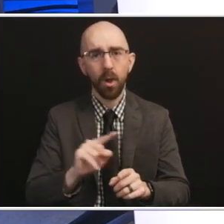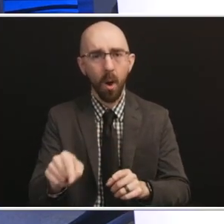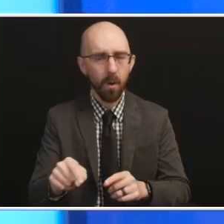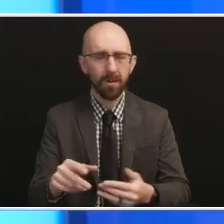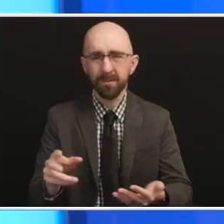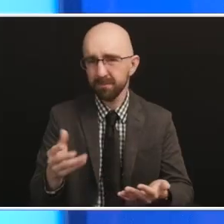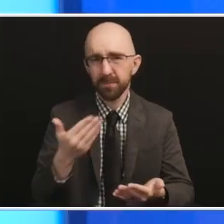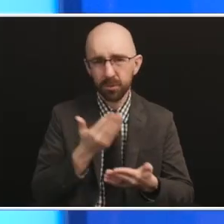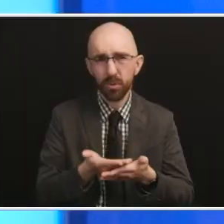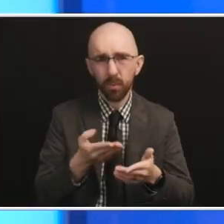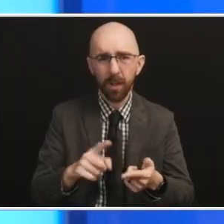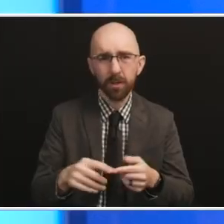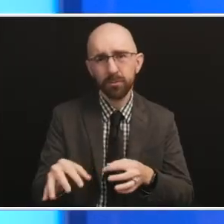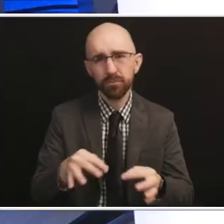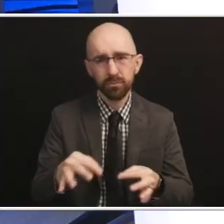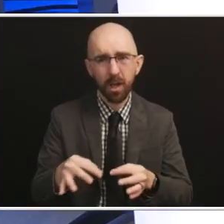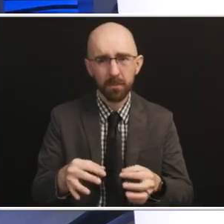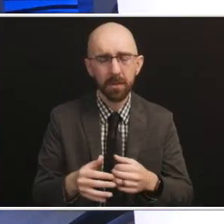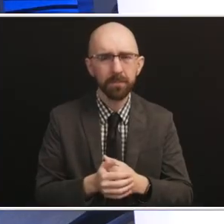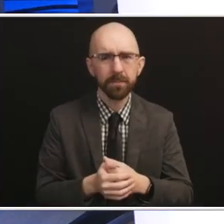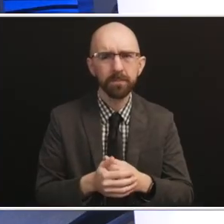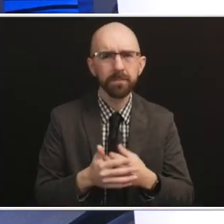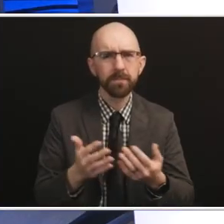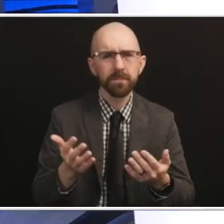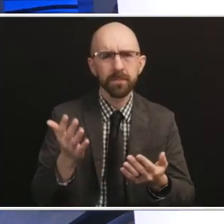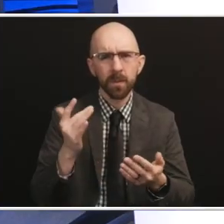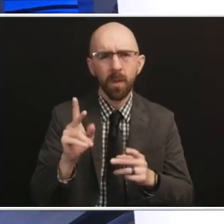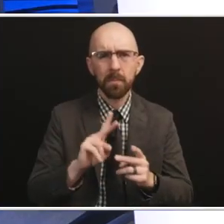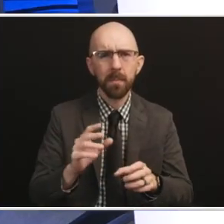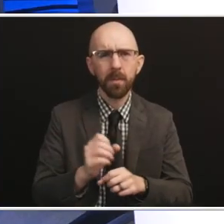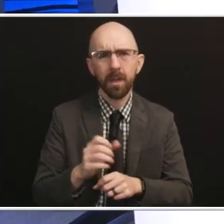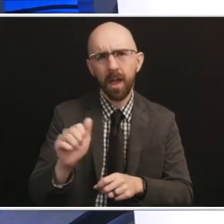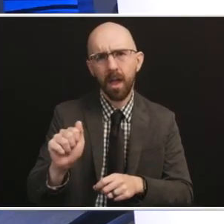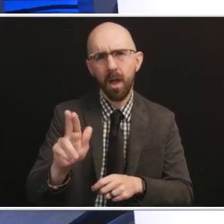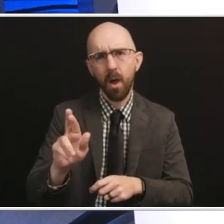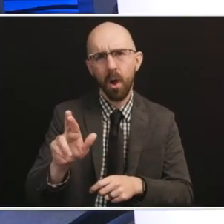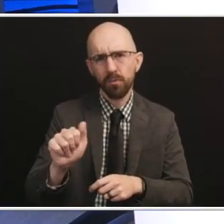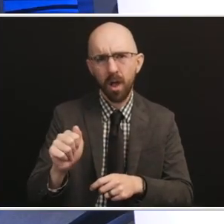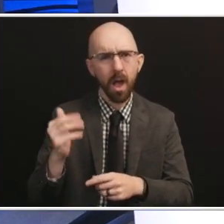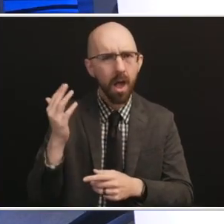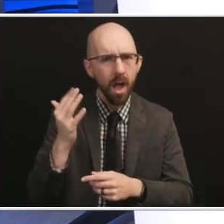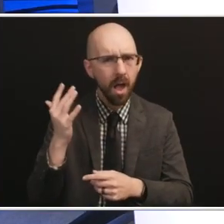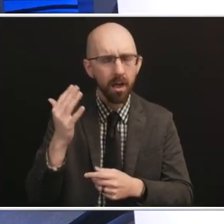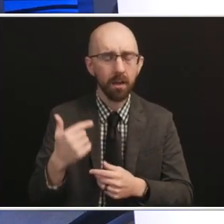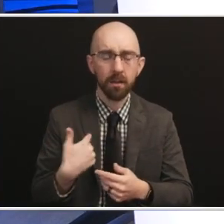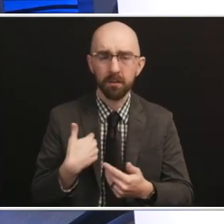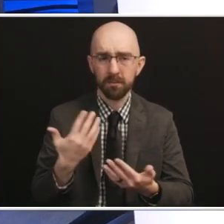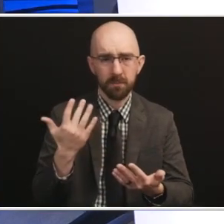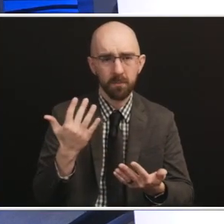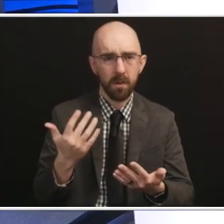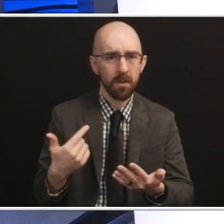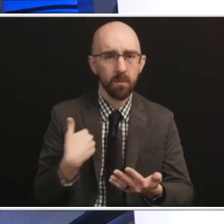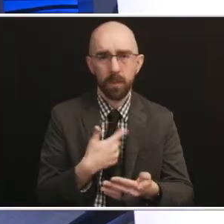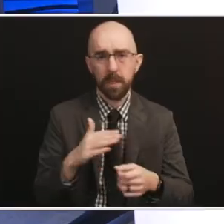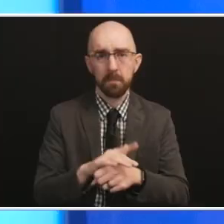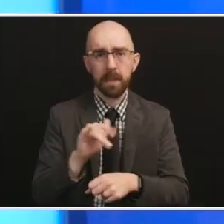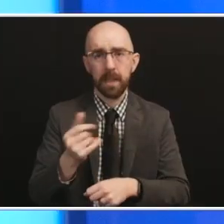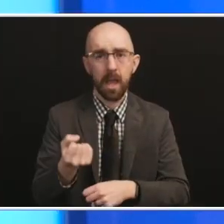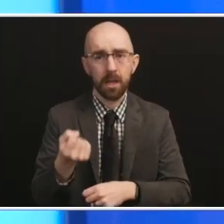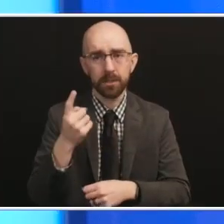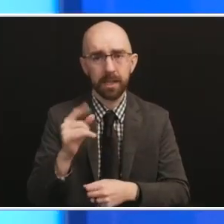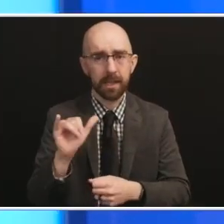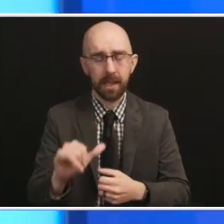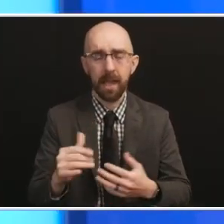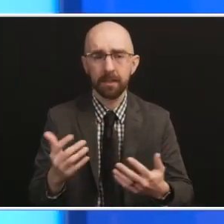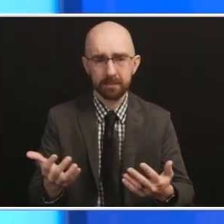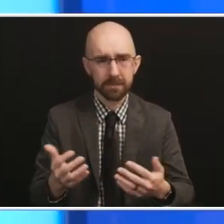way to describe it. And why do people get auras? Oh, that's a good question too. I don't know that we completely understand that, but we know that